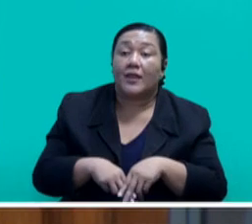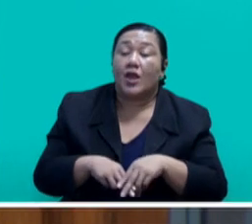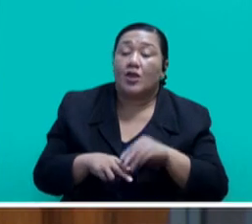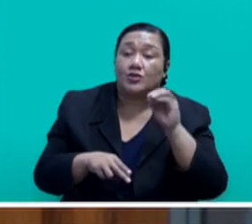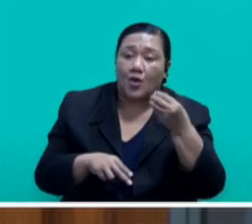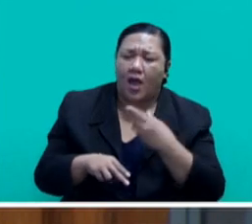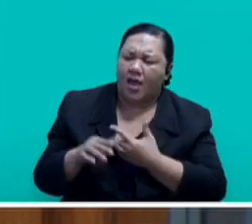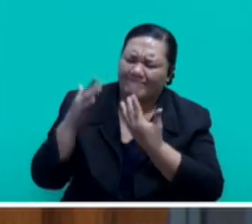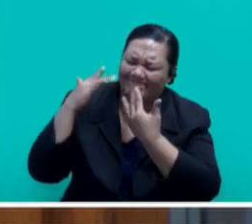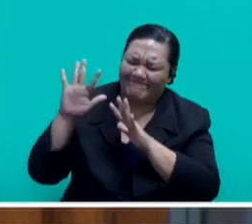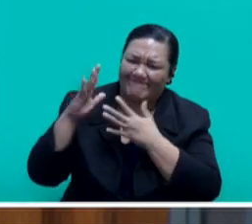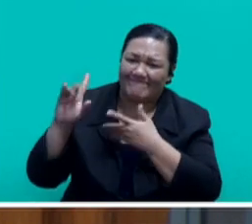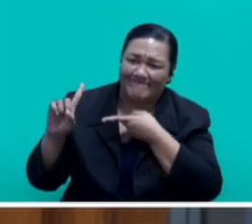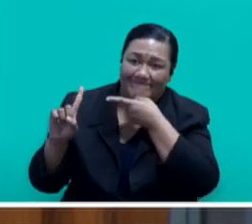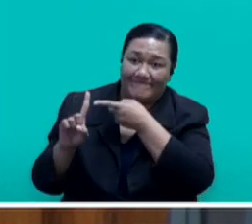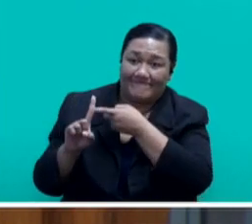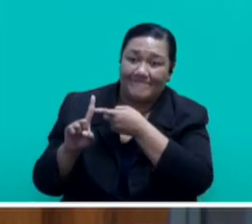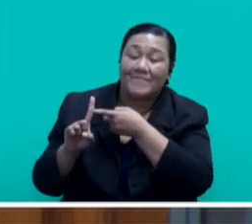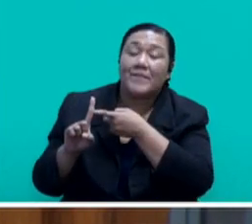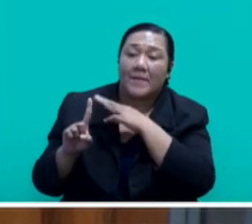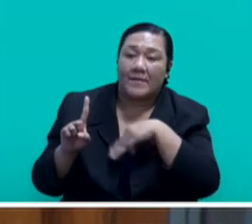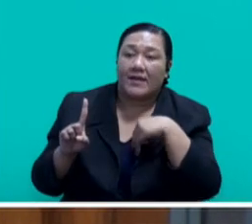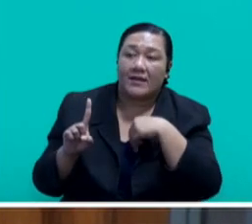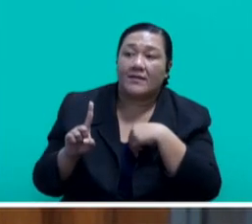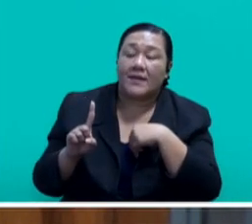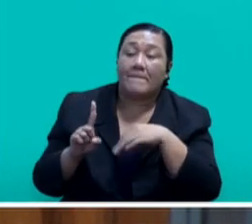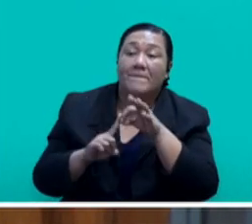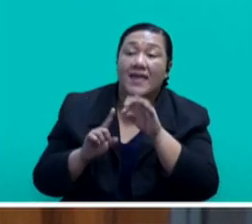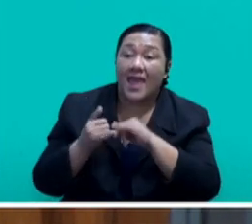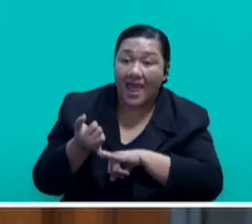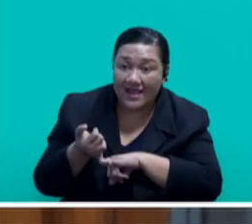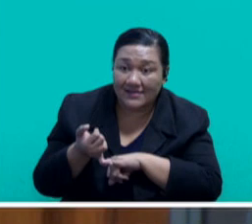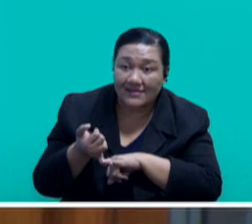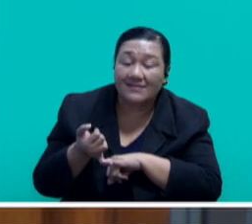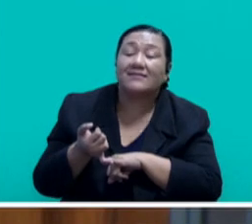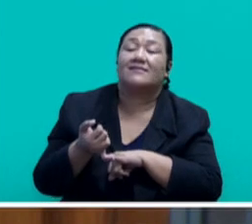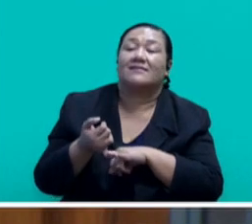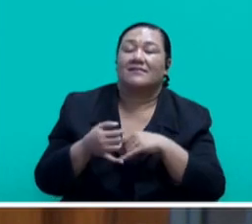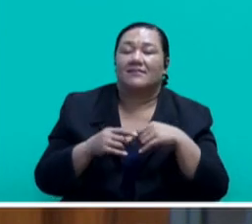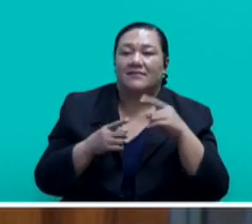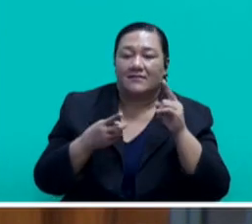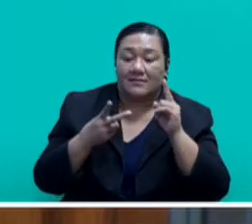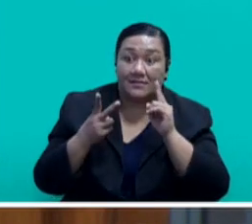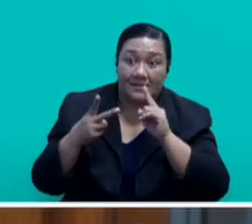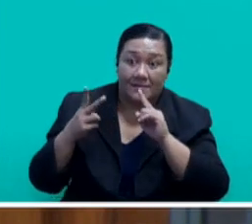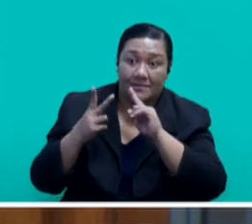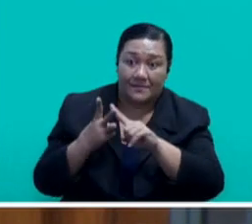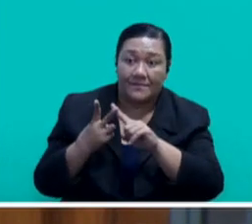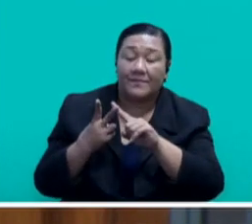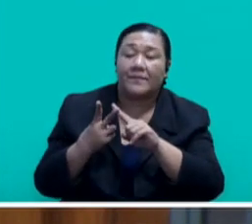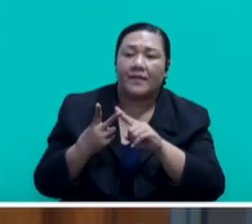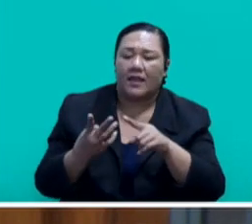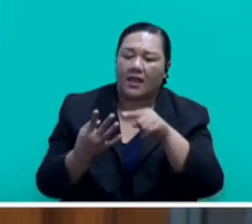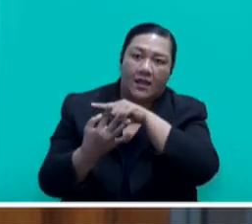Minister, the Permanent Secretary for Finance, and the hard-working team for the thoughtfully